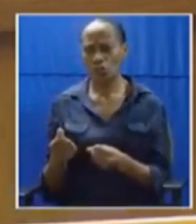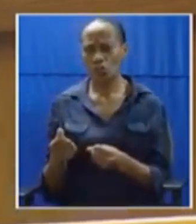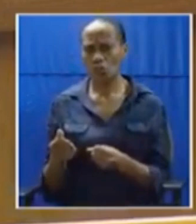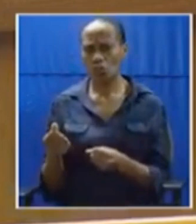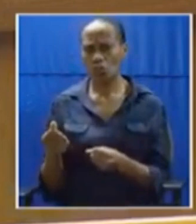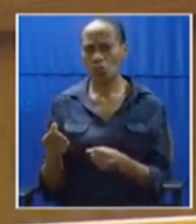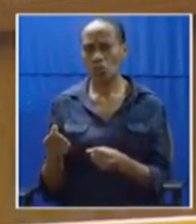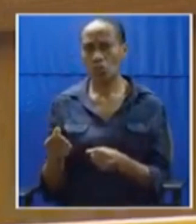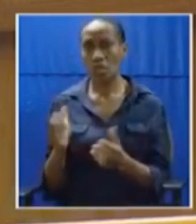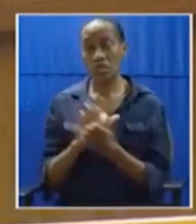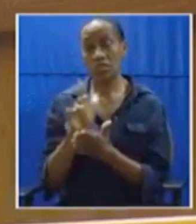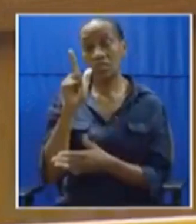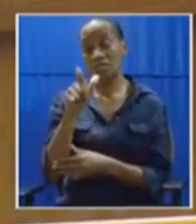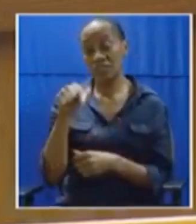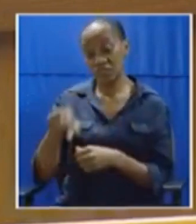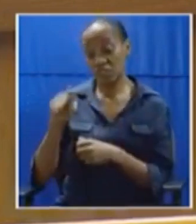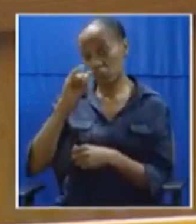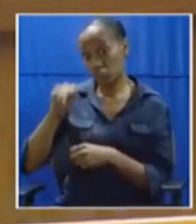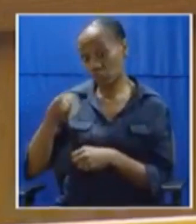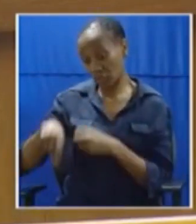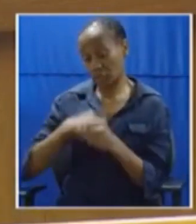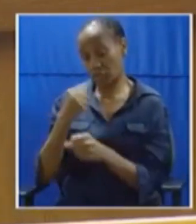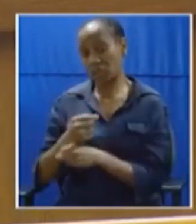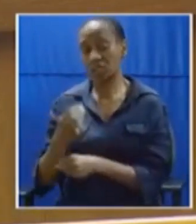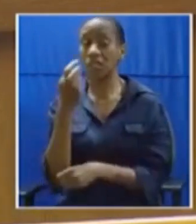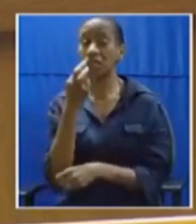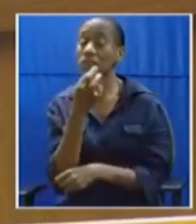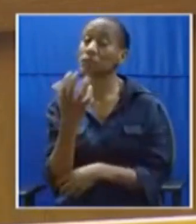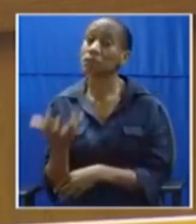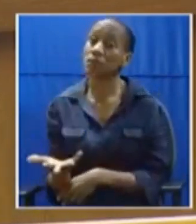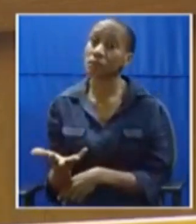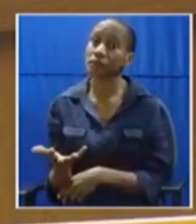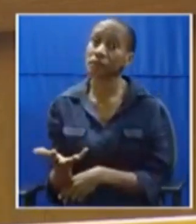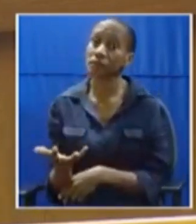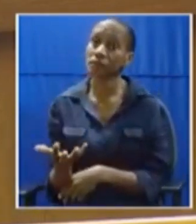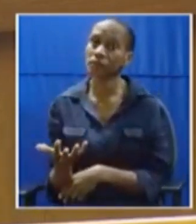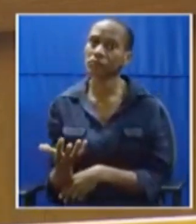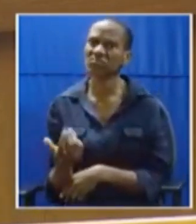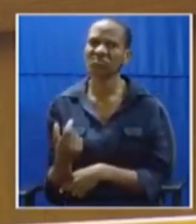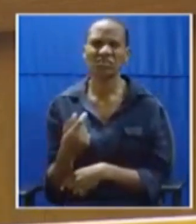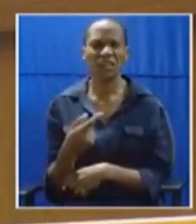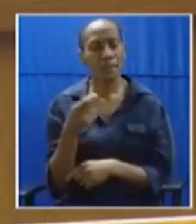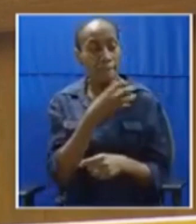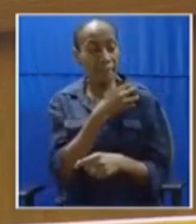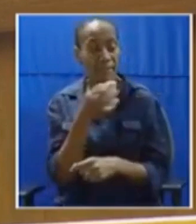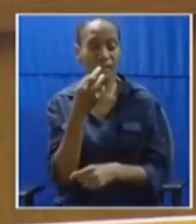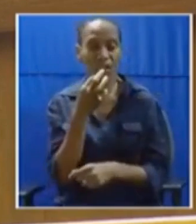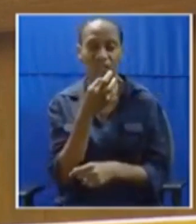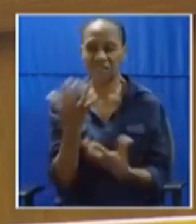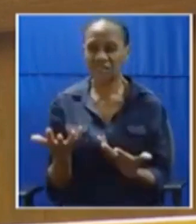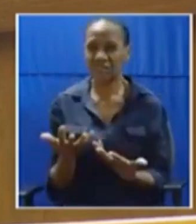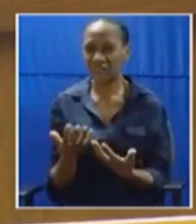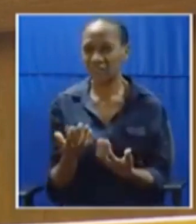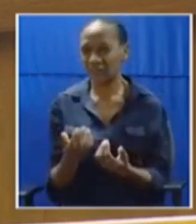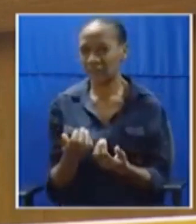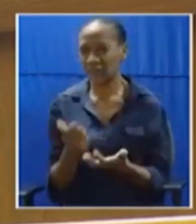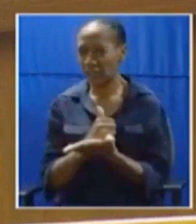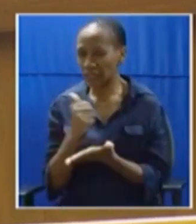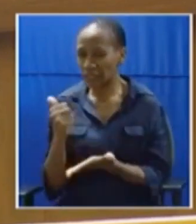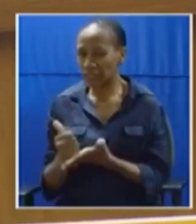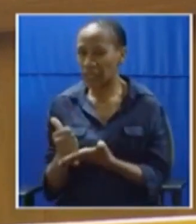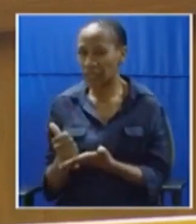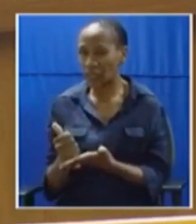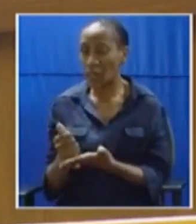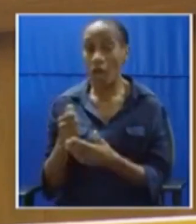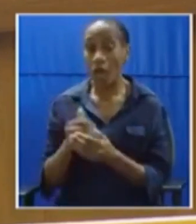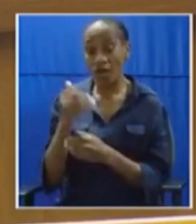on the 17th of January this year, she told Inside Education that she does not anticipate any funding and registration hiccups during the opening of